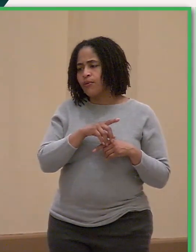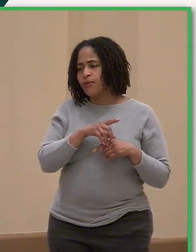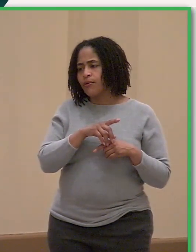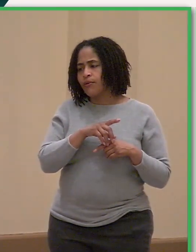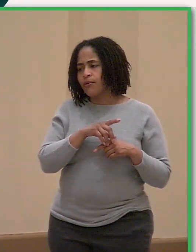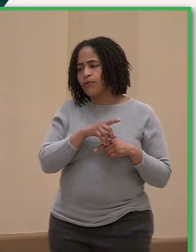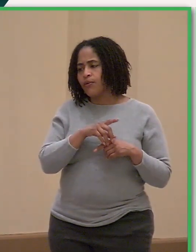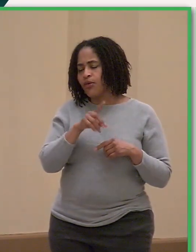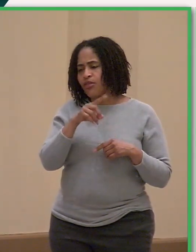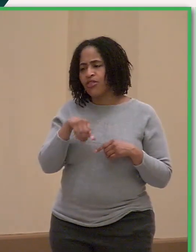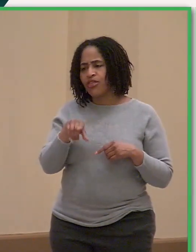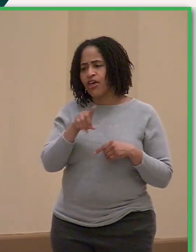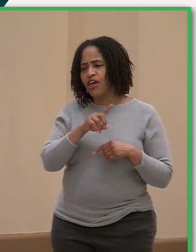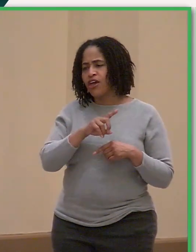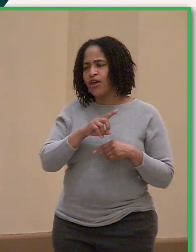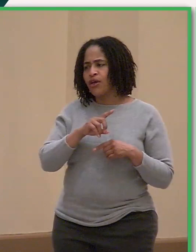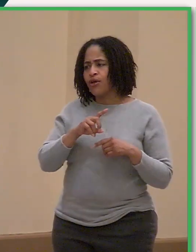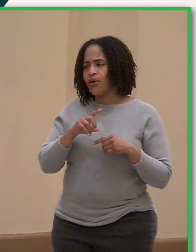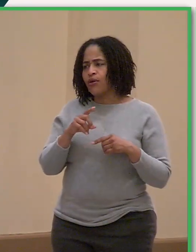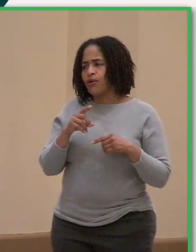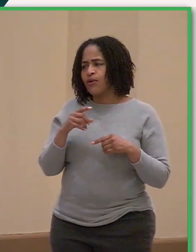user